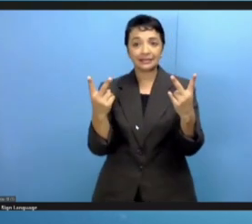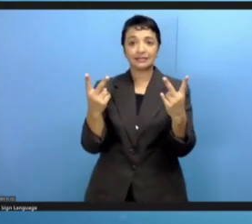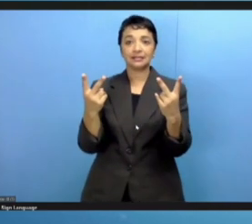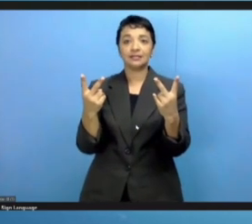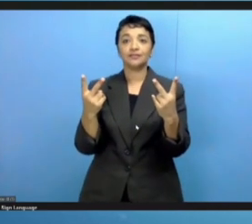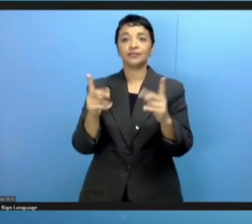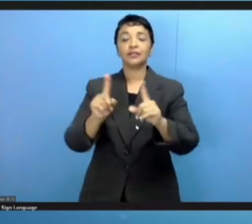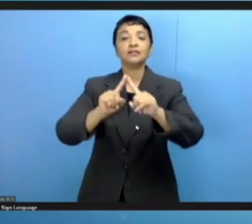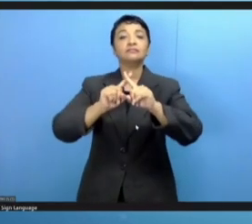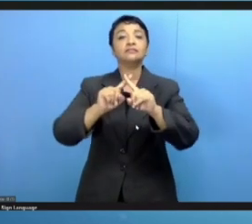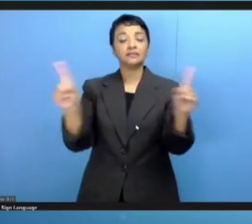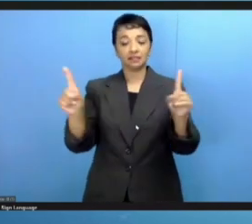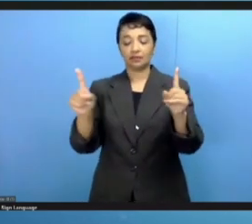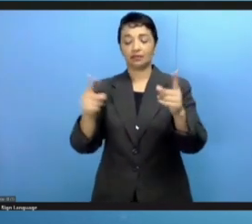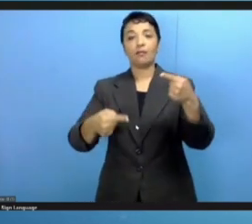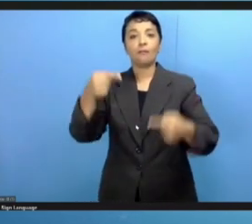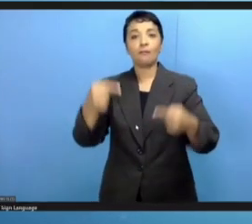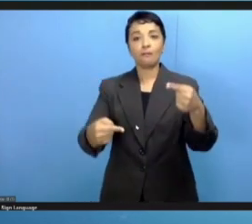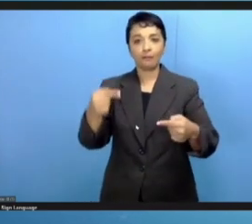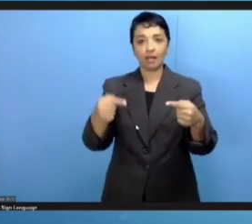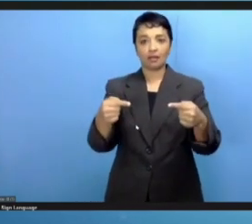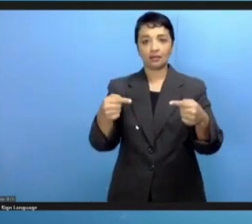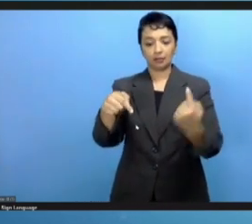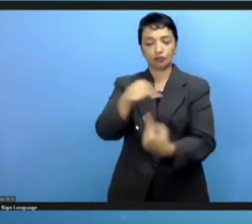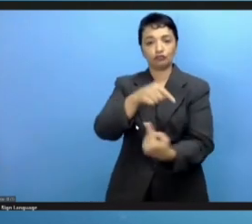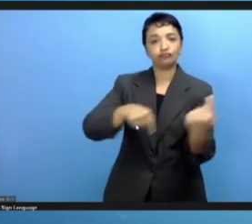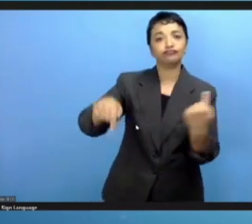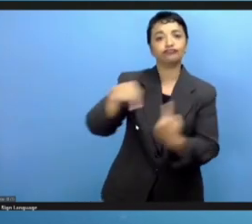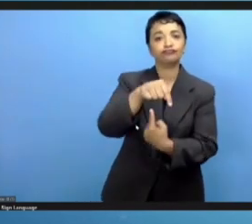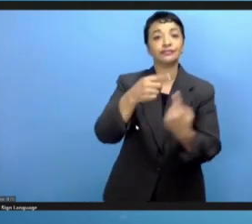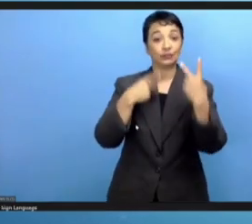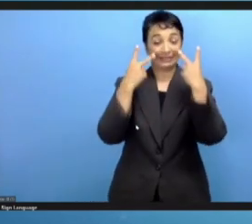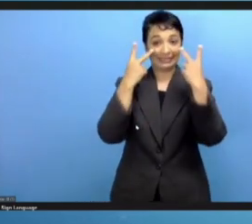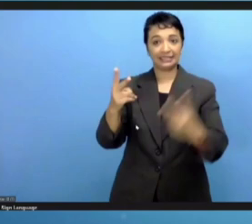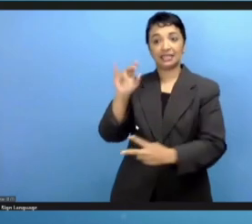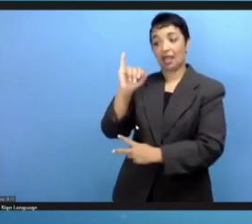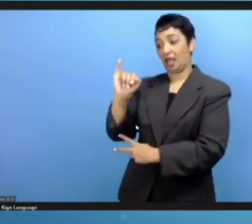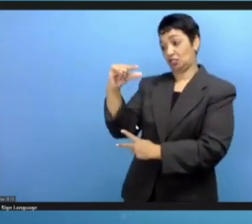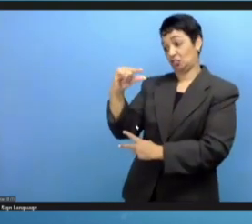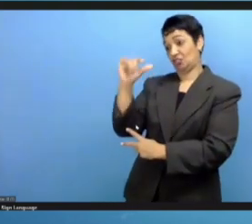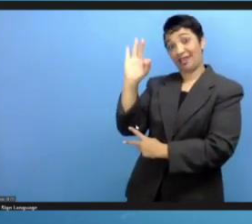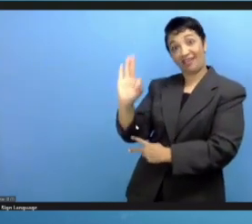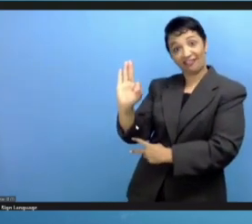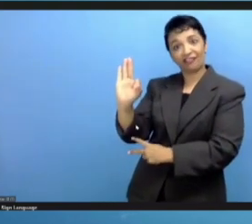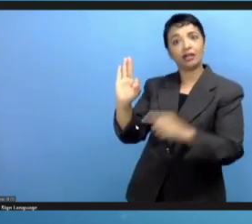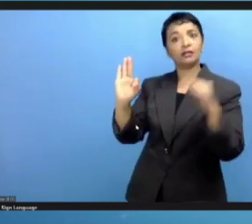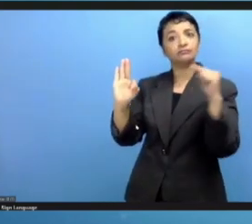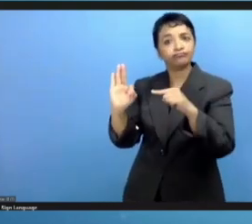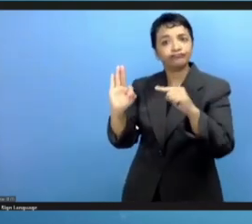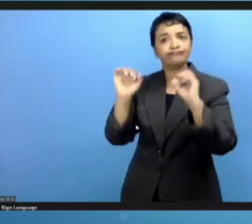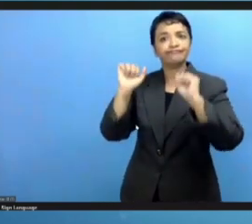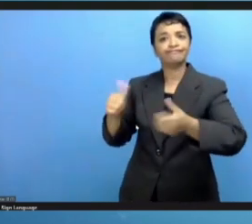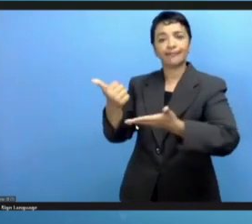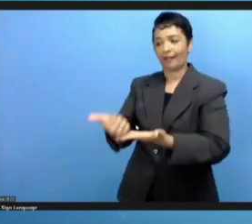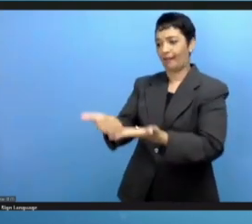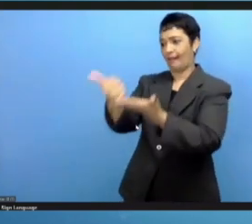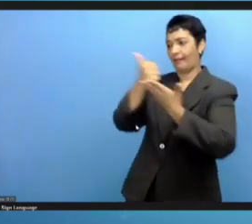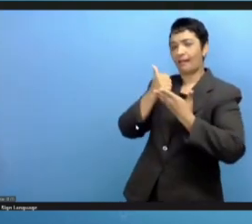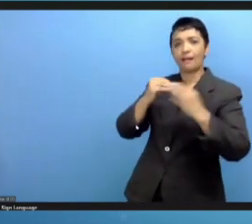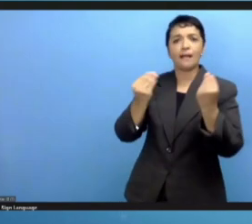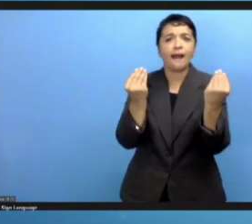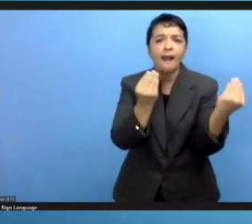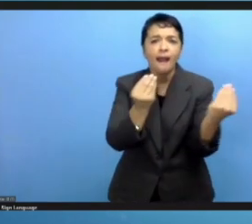political shifts warrant gatherings such as the IGF. They will help us to co-create a shared